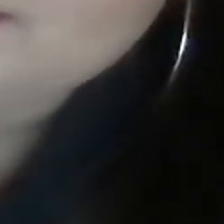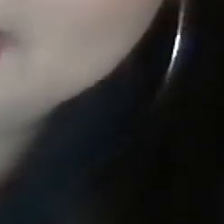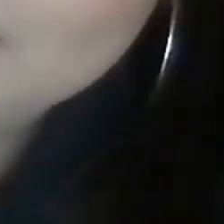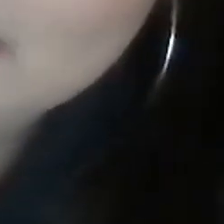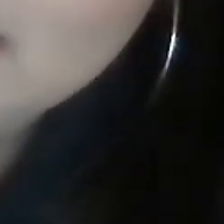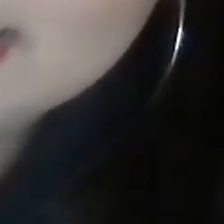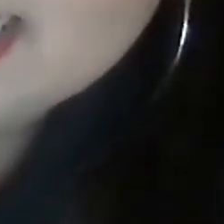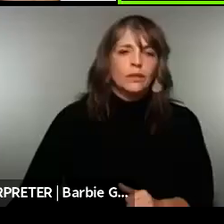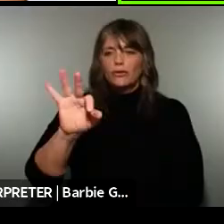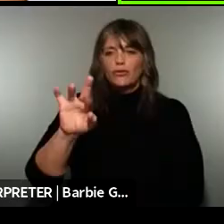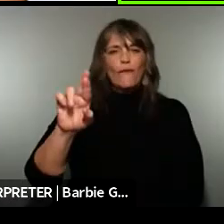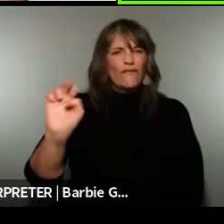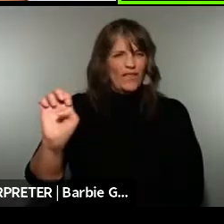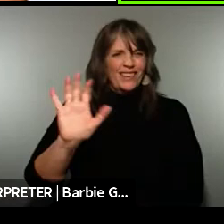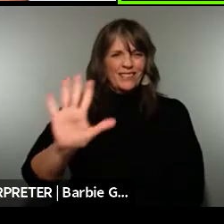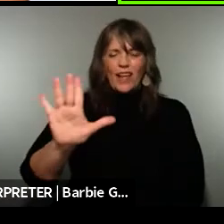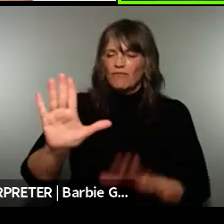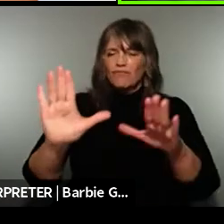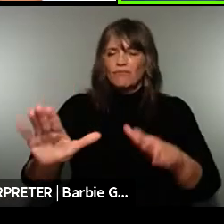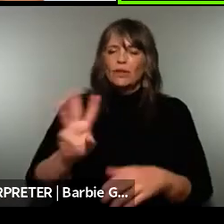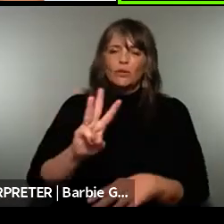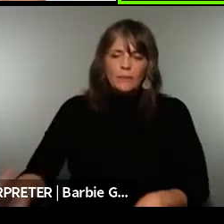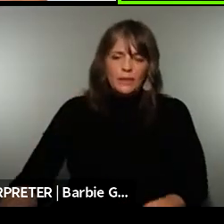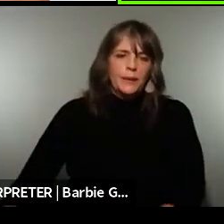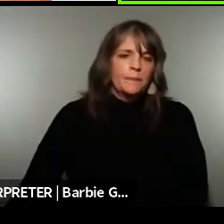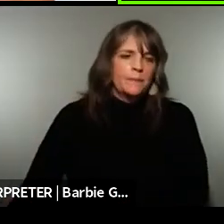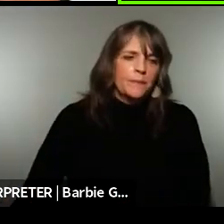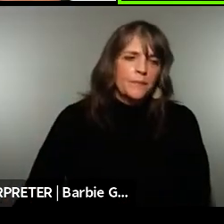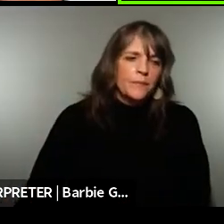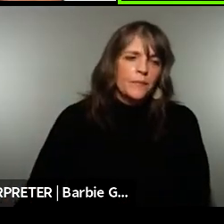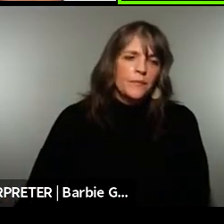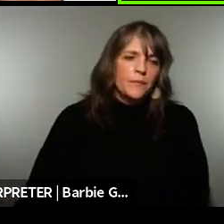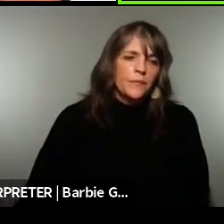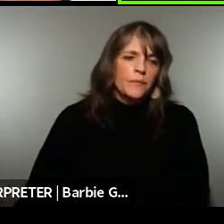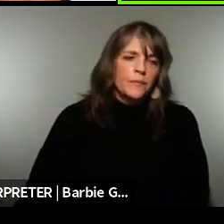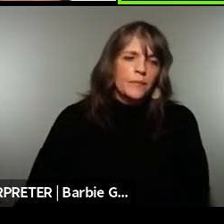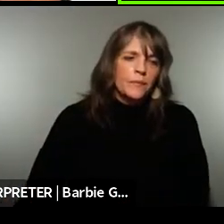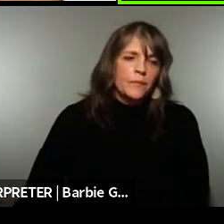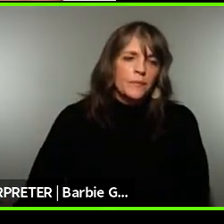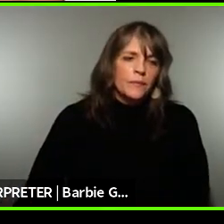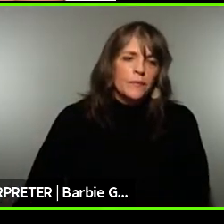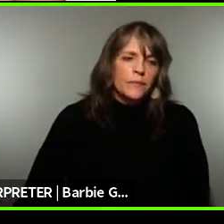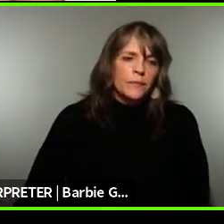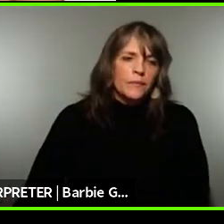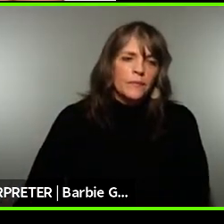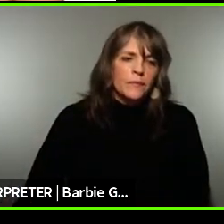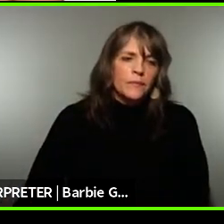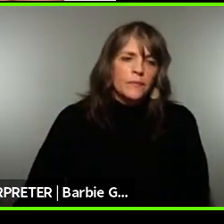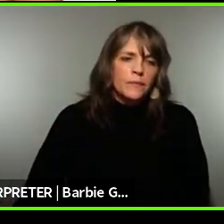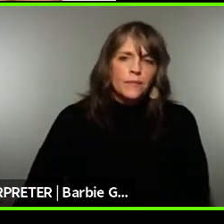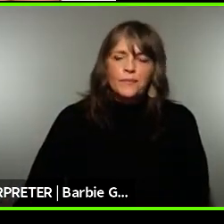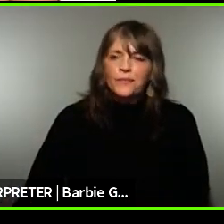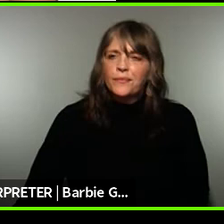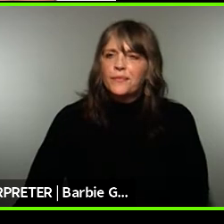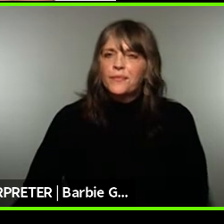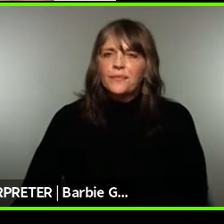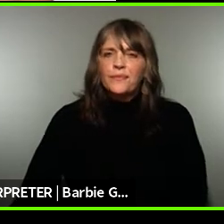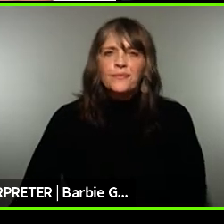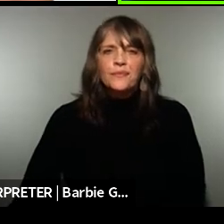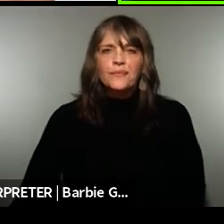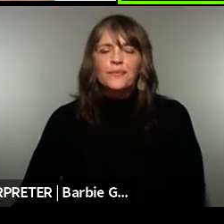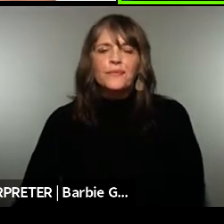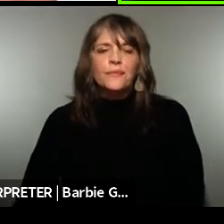on the Facebook. So feel free to check it out there and watch the whole thing. It goes into case studies. It's very dope. Anyway,